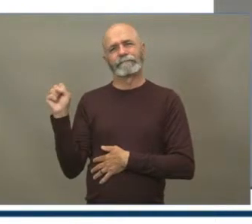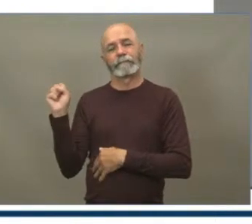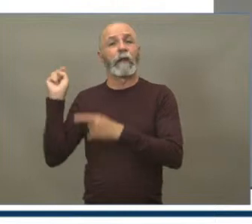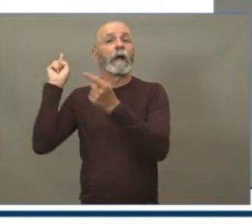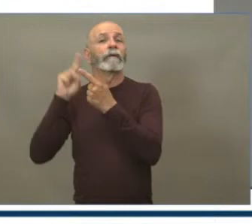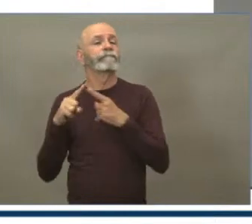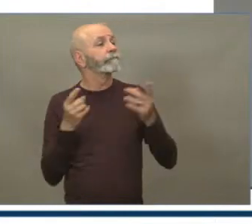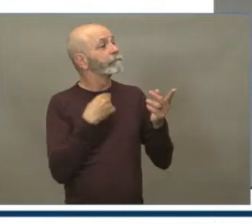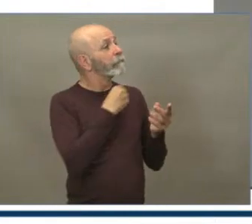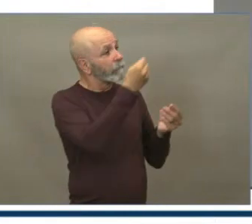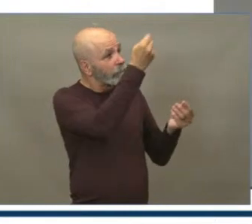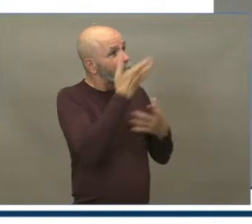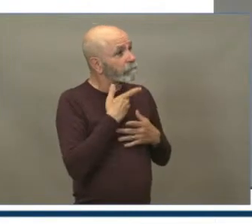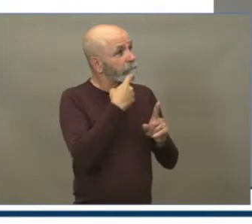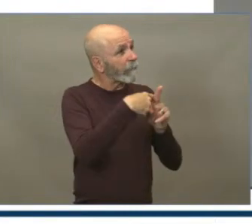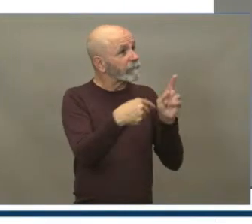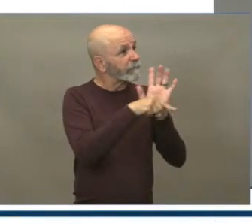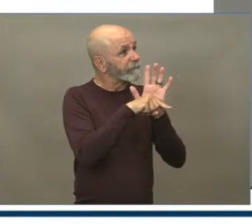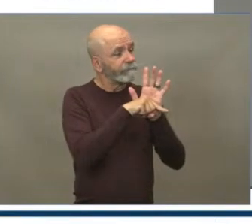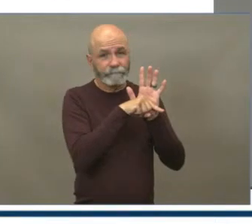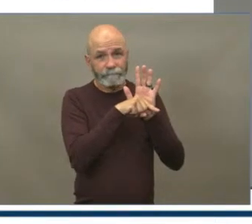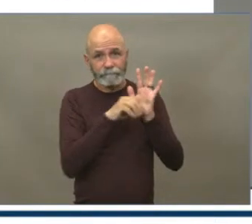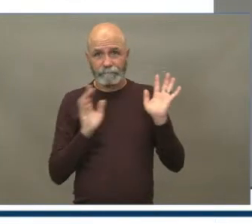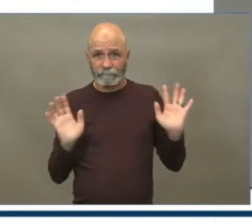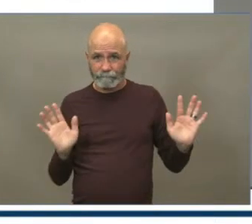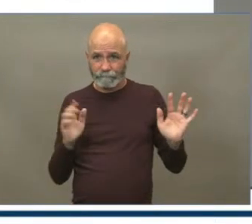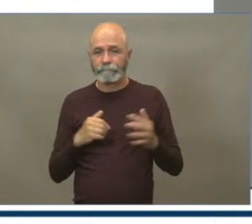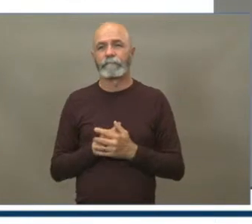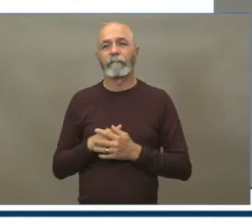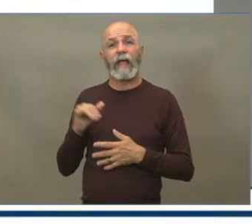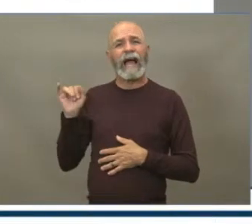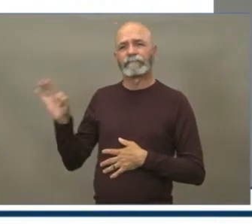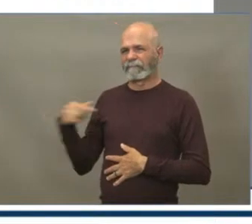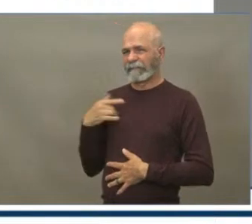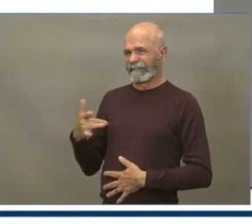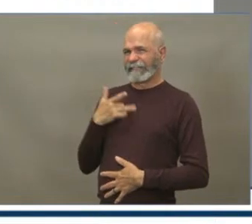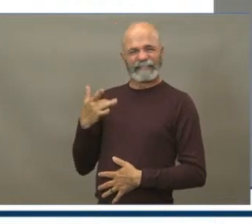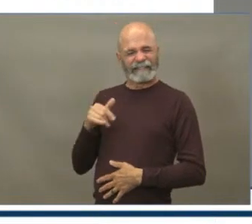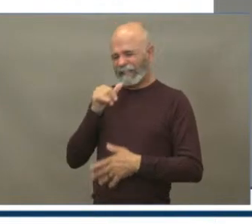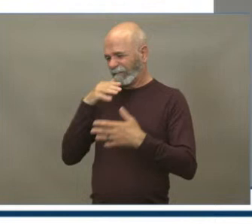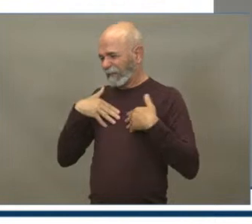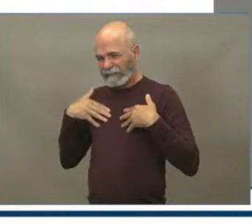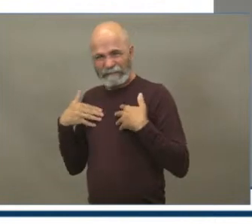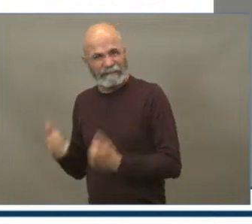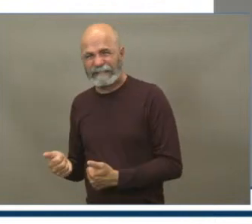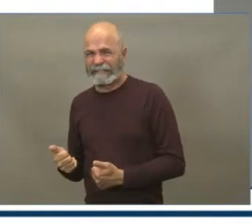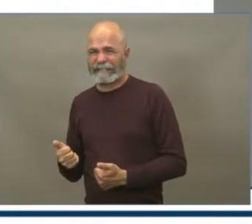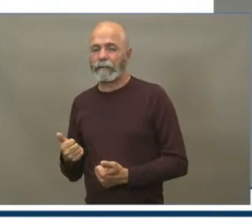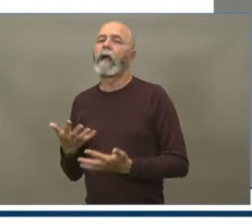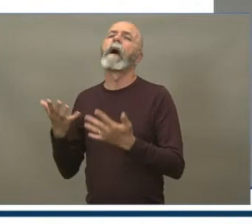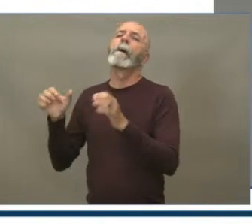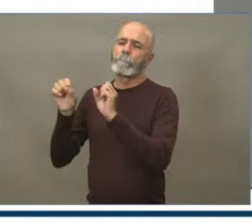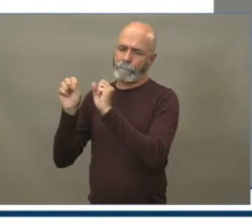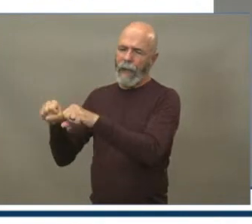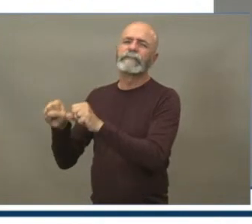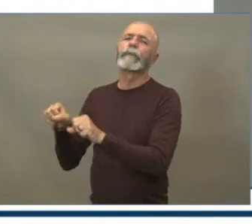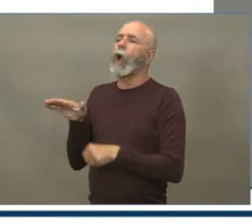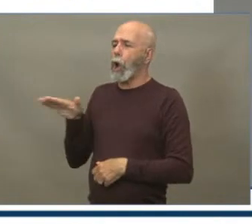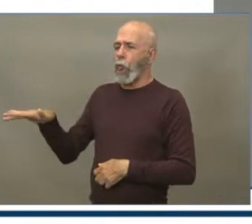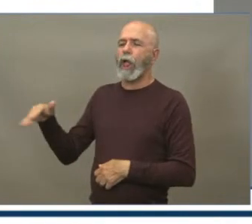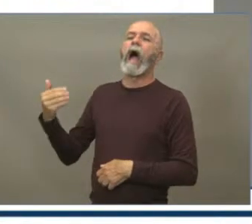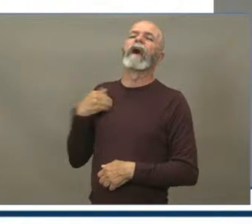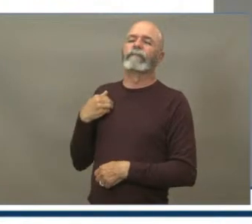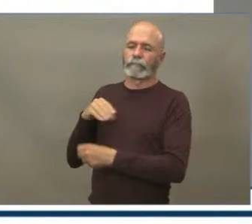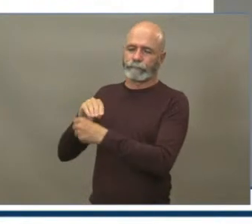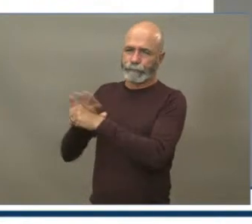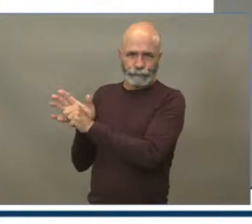if you feel sick, assume that you have COVID-19 and isolate right away and arrange for testing